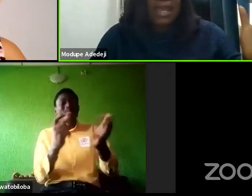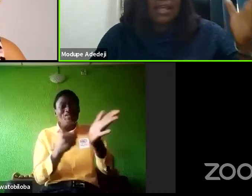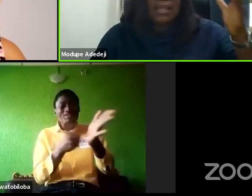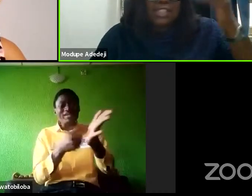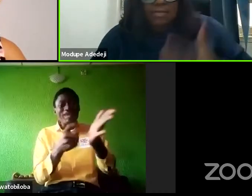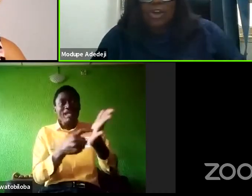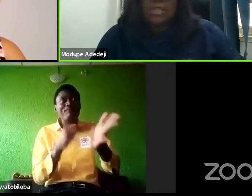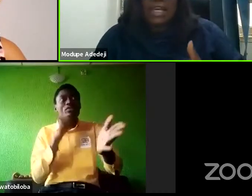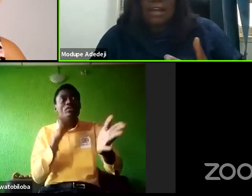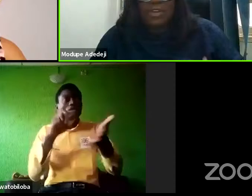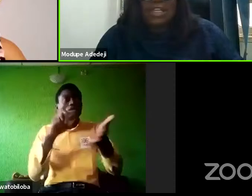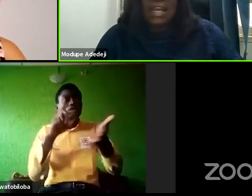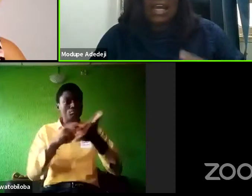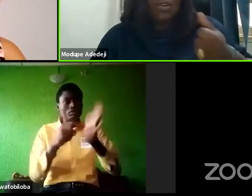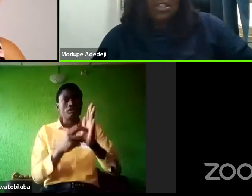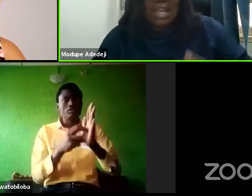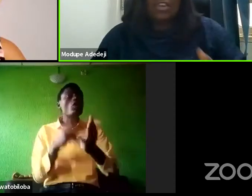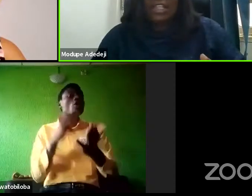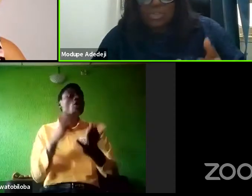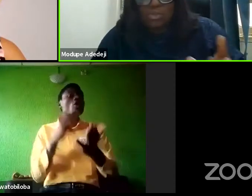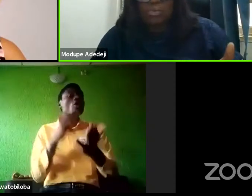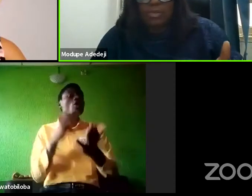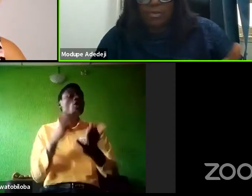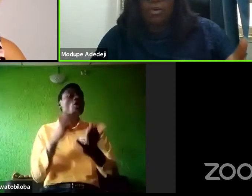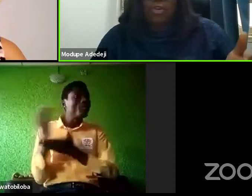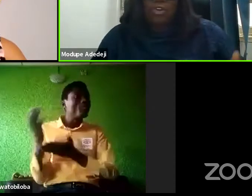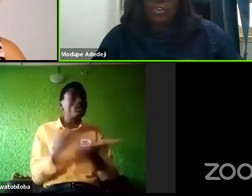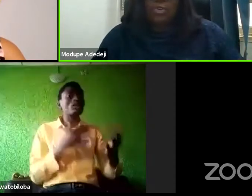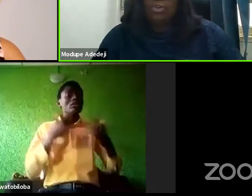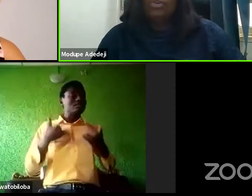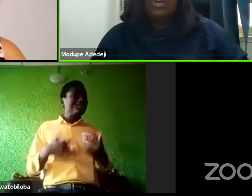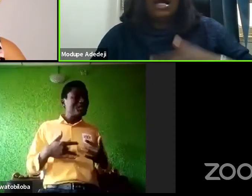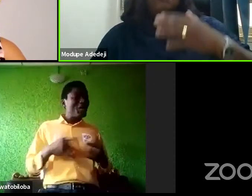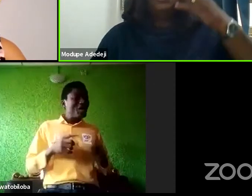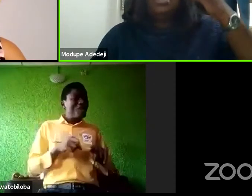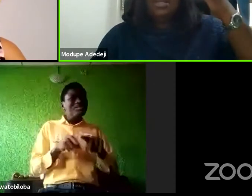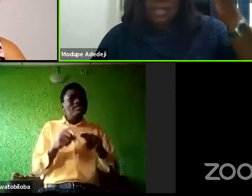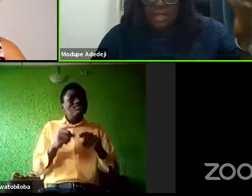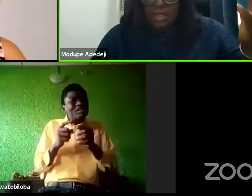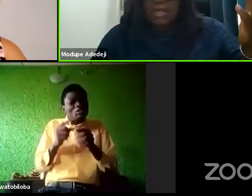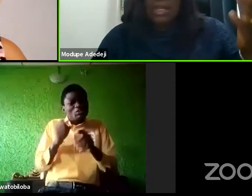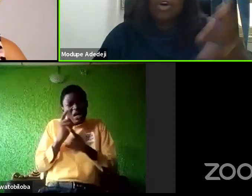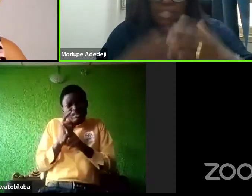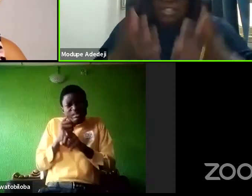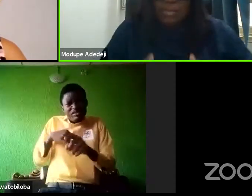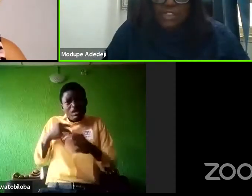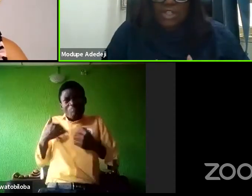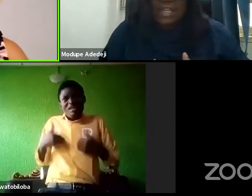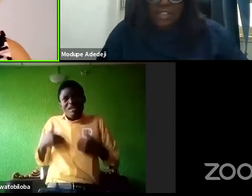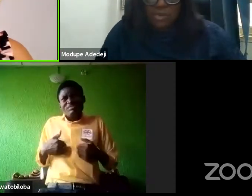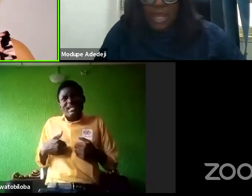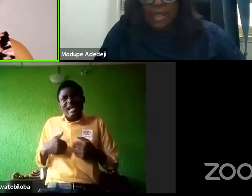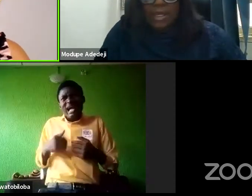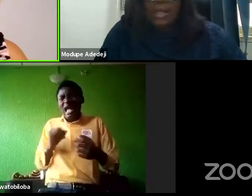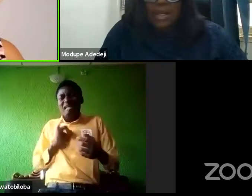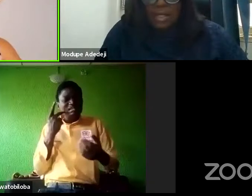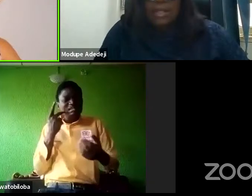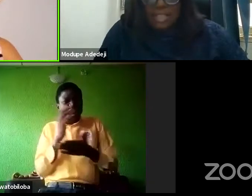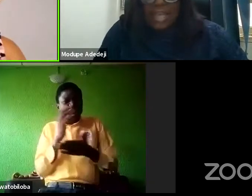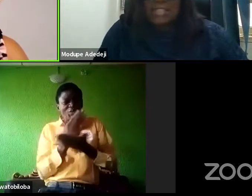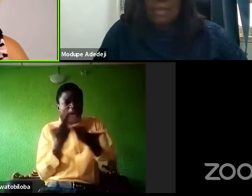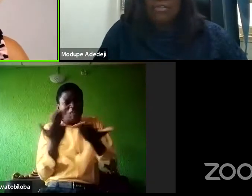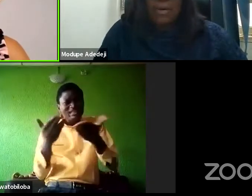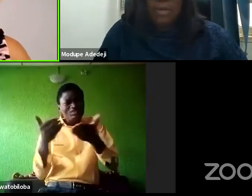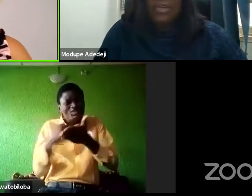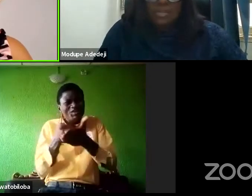the mere symptoms that you are feeling that you are not like you are used to before, you know, can be causing depression. Can be overwhelming.